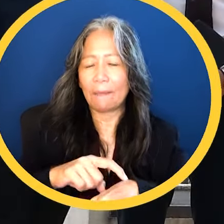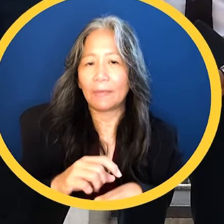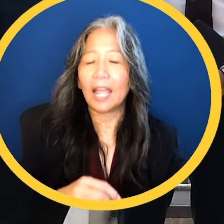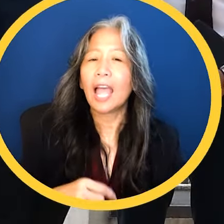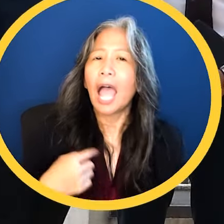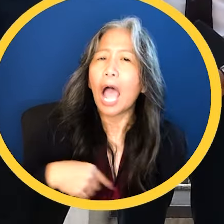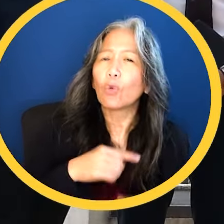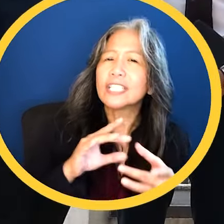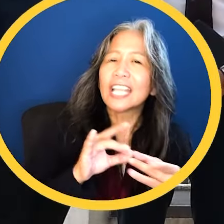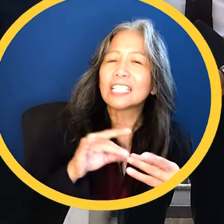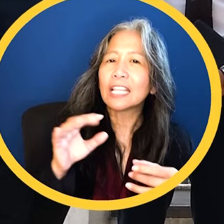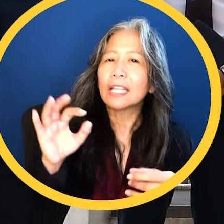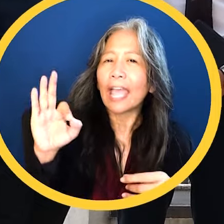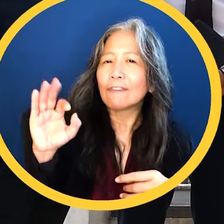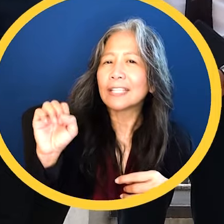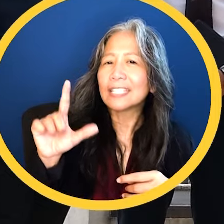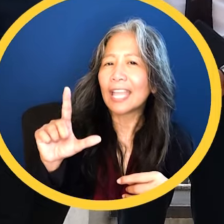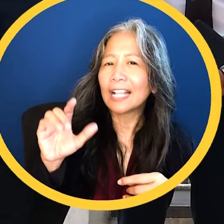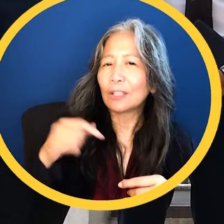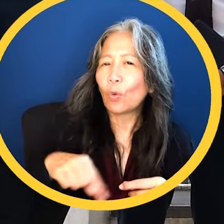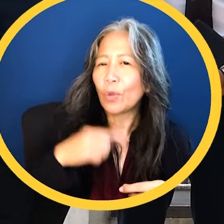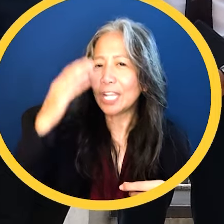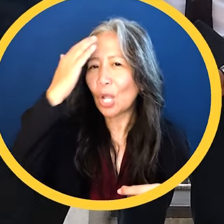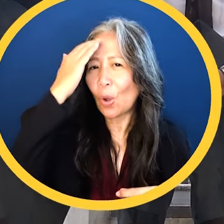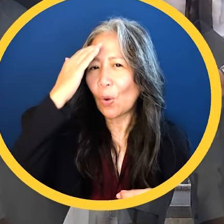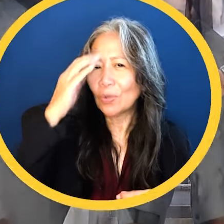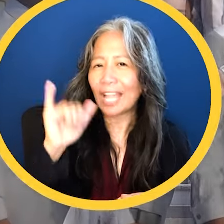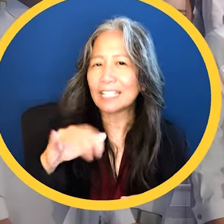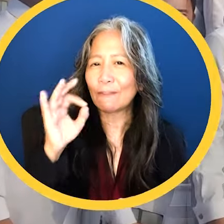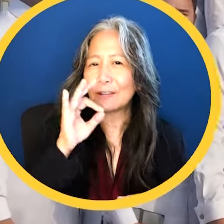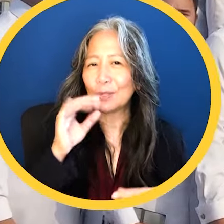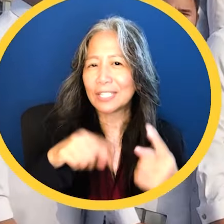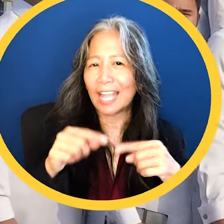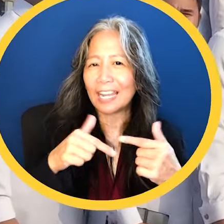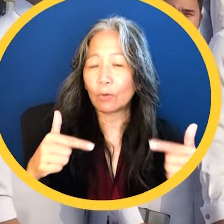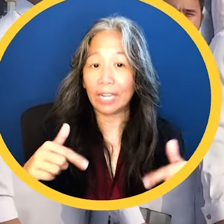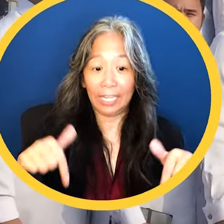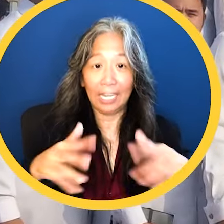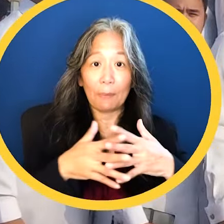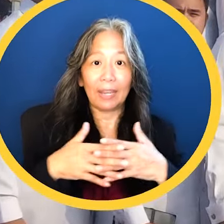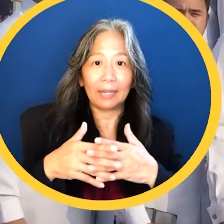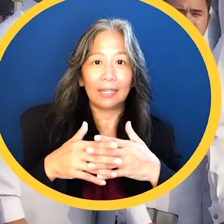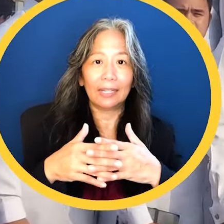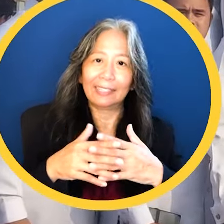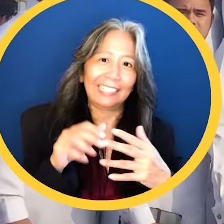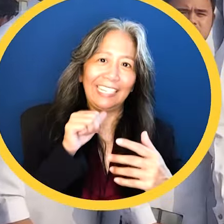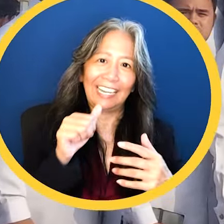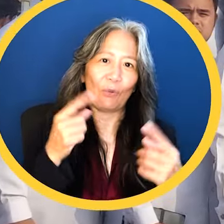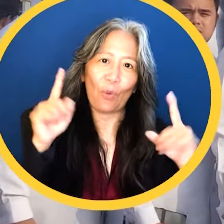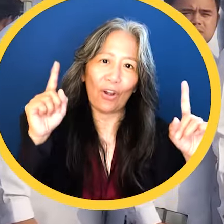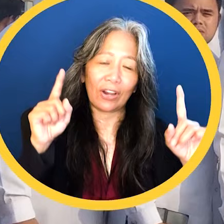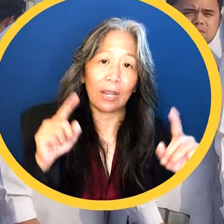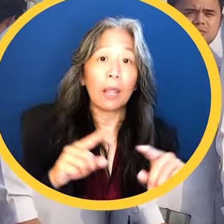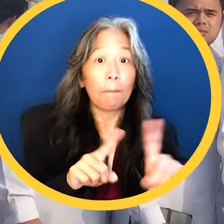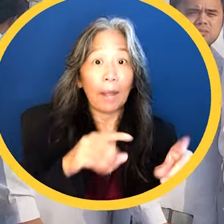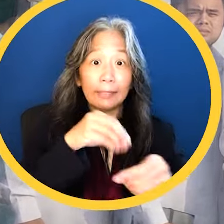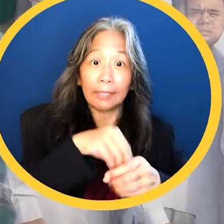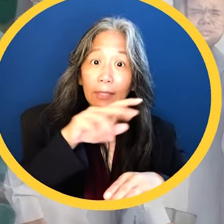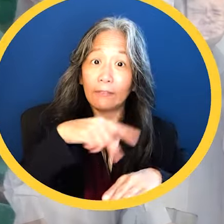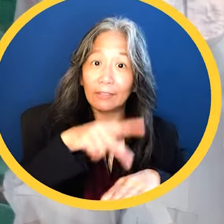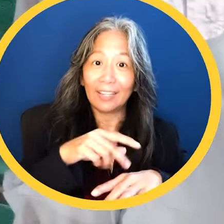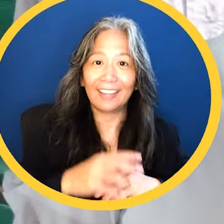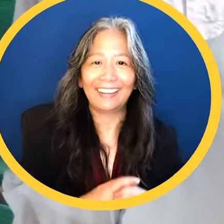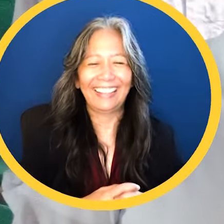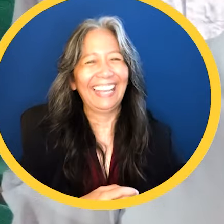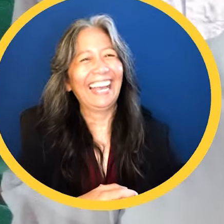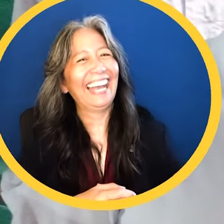time. As we said, it was Filipino sign language that we mostly knew. That was our home sign language. So in America, that didn't fly. But when we were in the